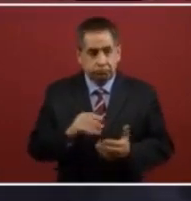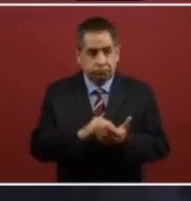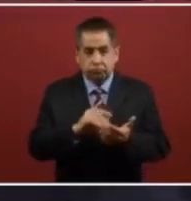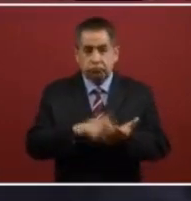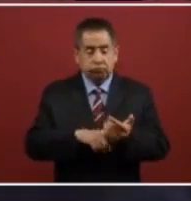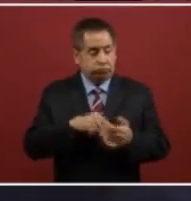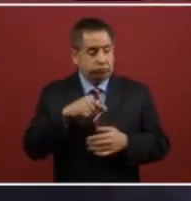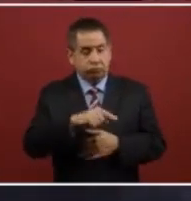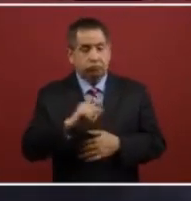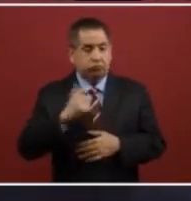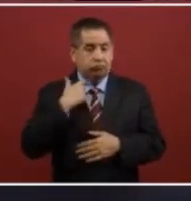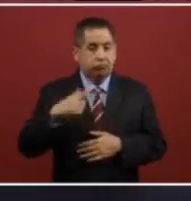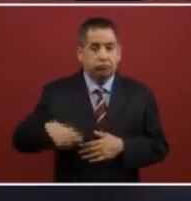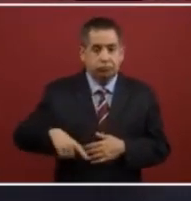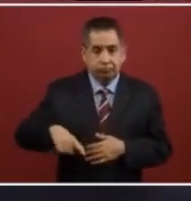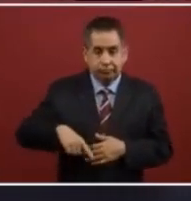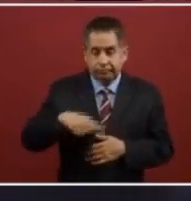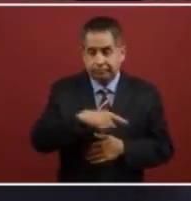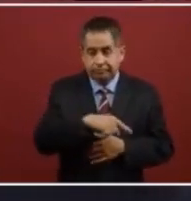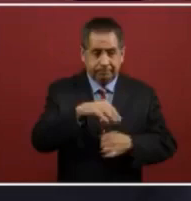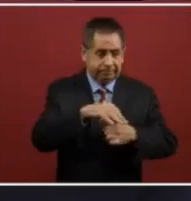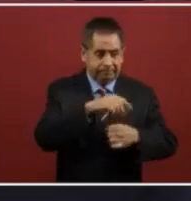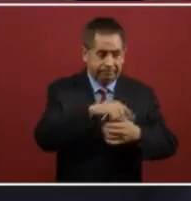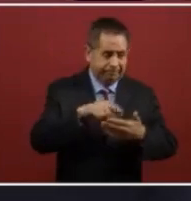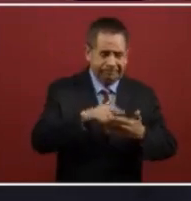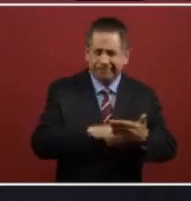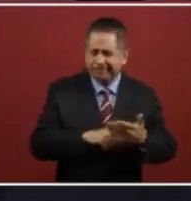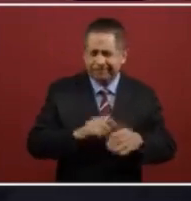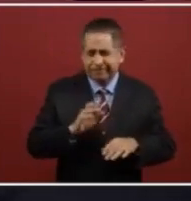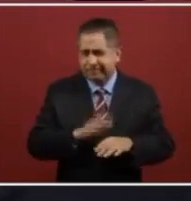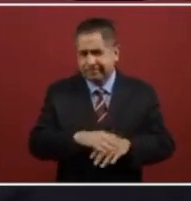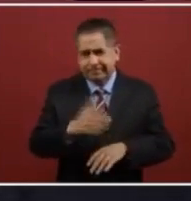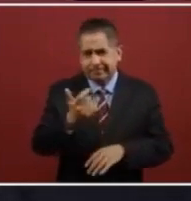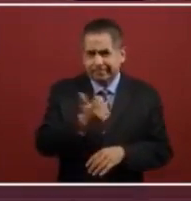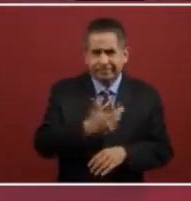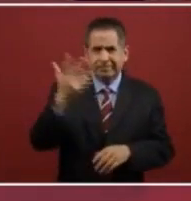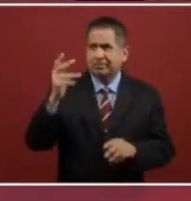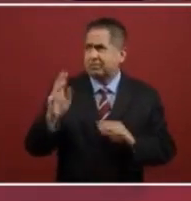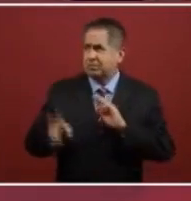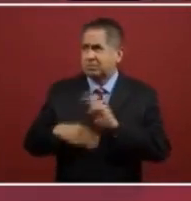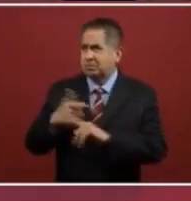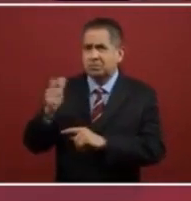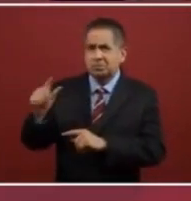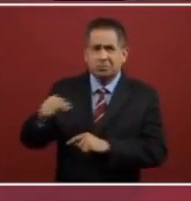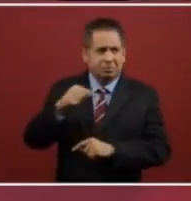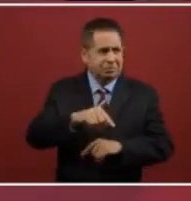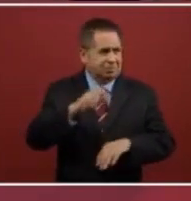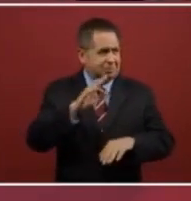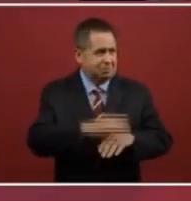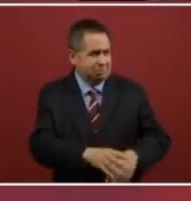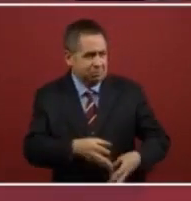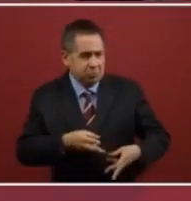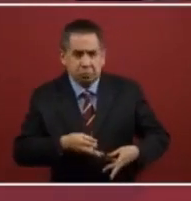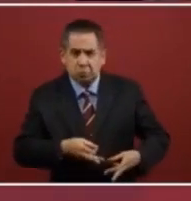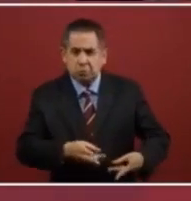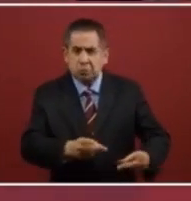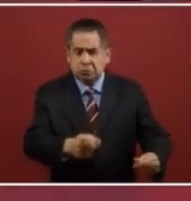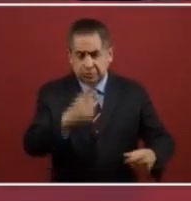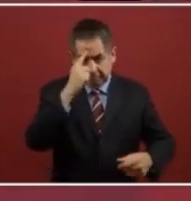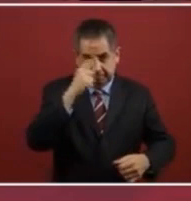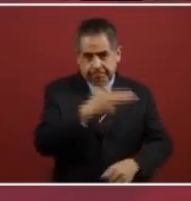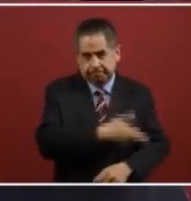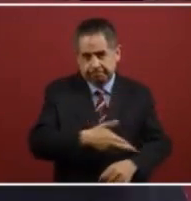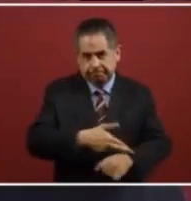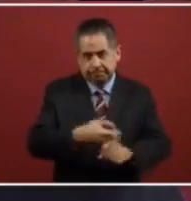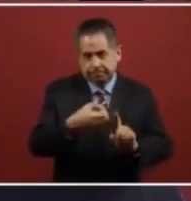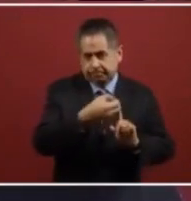sistema expenses, de organización de elecciones uh, más caro del mundo. he says that the elections that they had here were the most Y